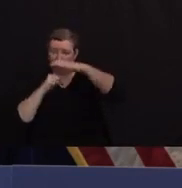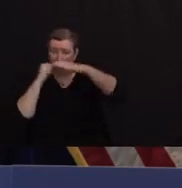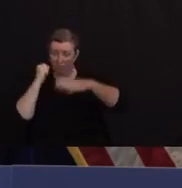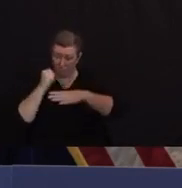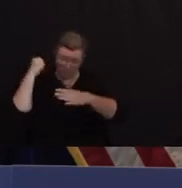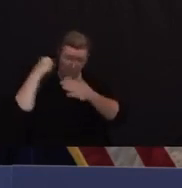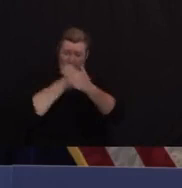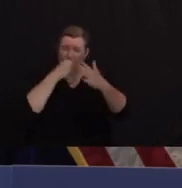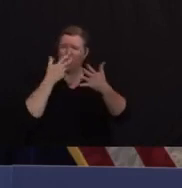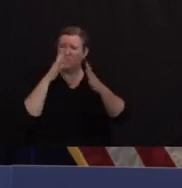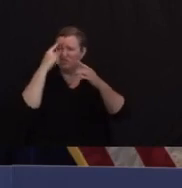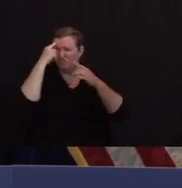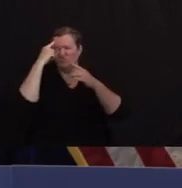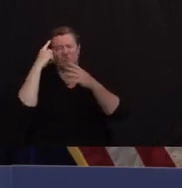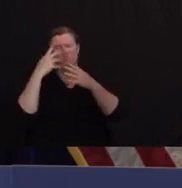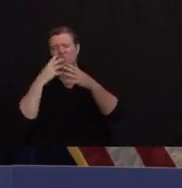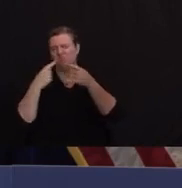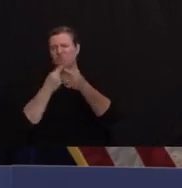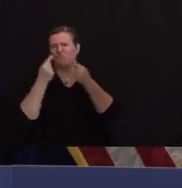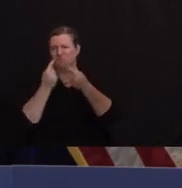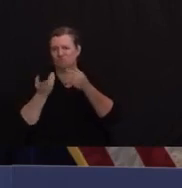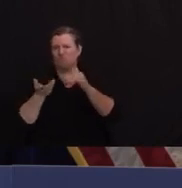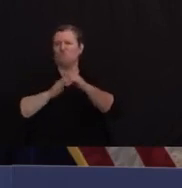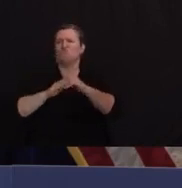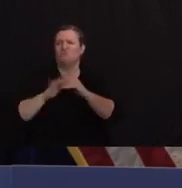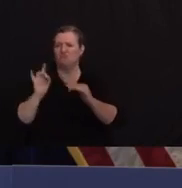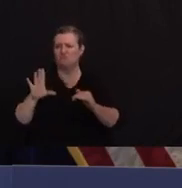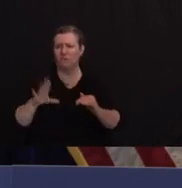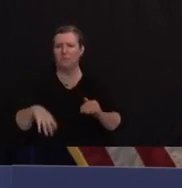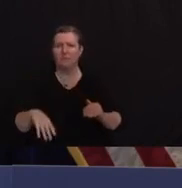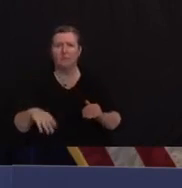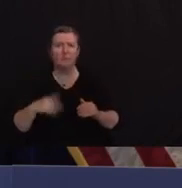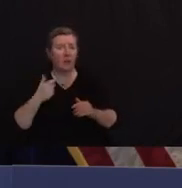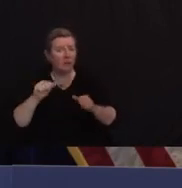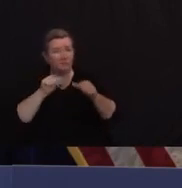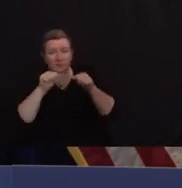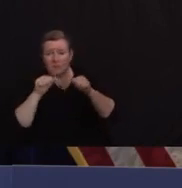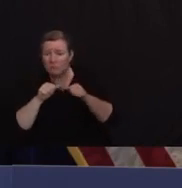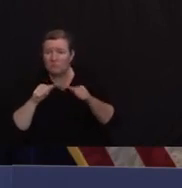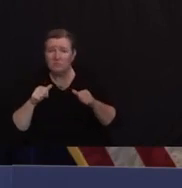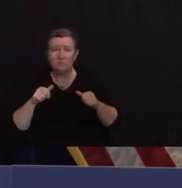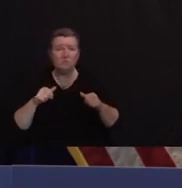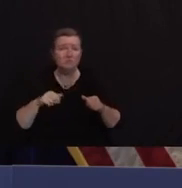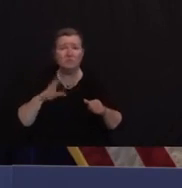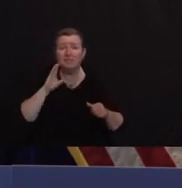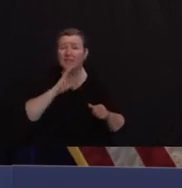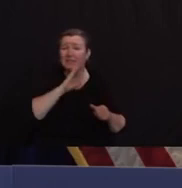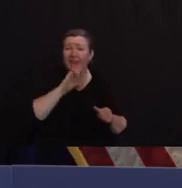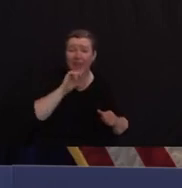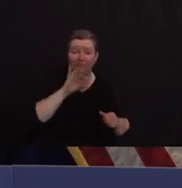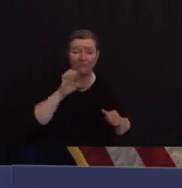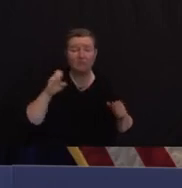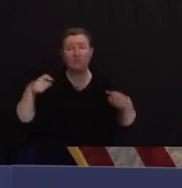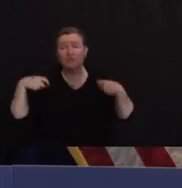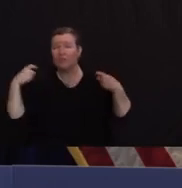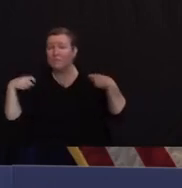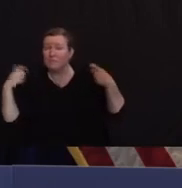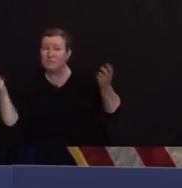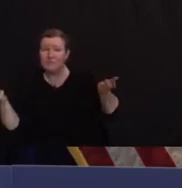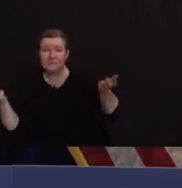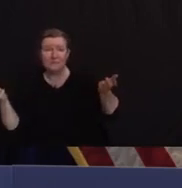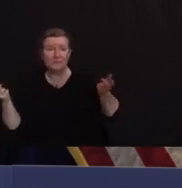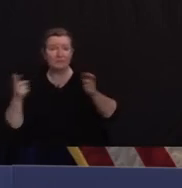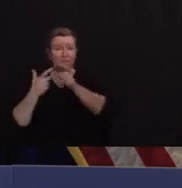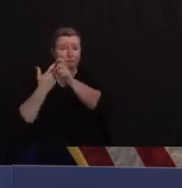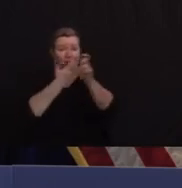hallway, the playground, and even the cafeteria. This pandemic has presented us with unique challenges for helping students make the